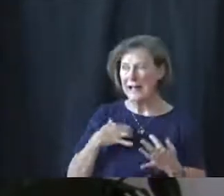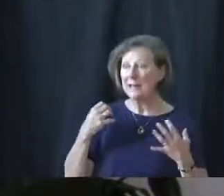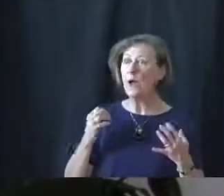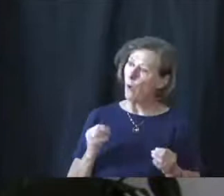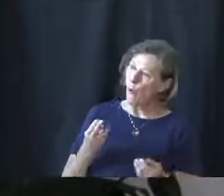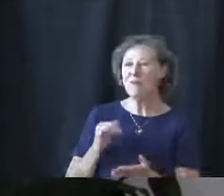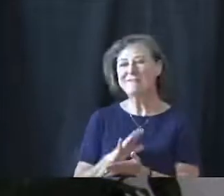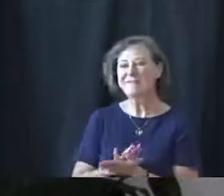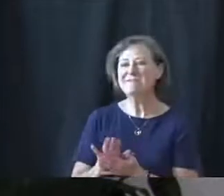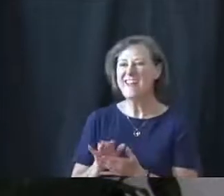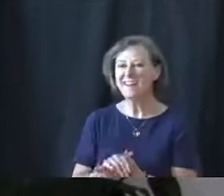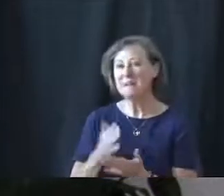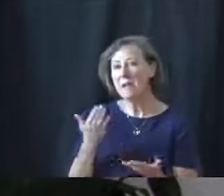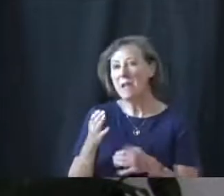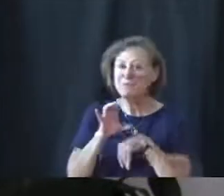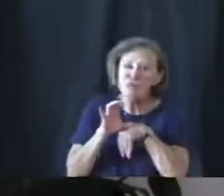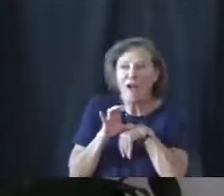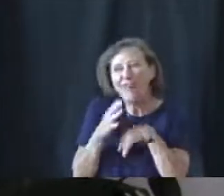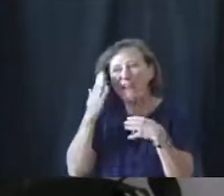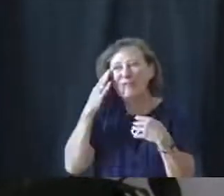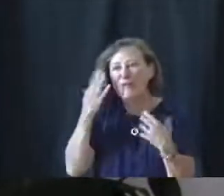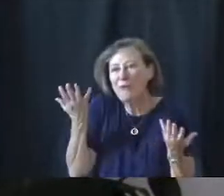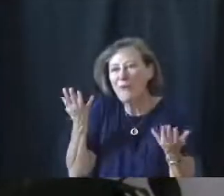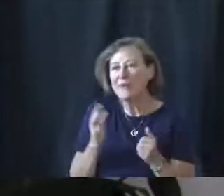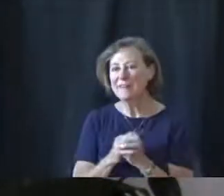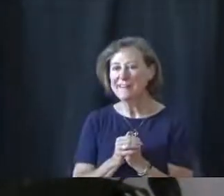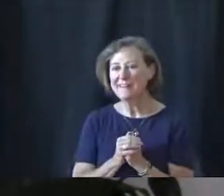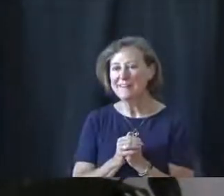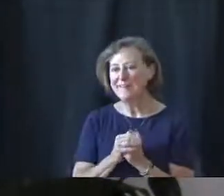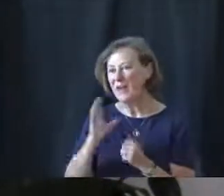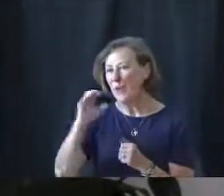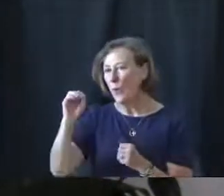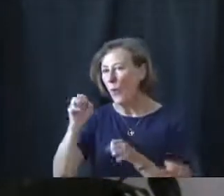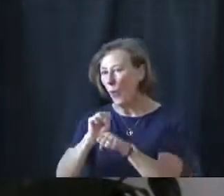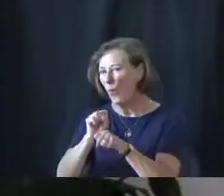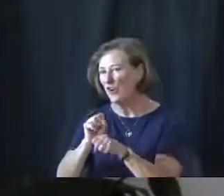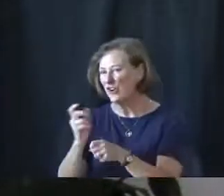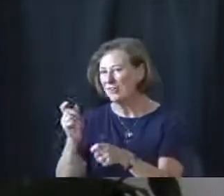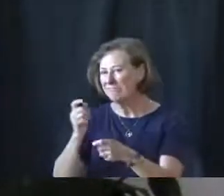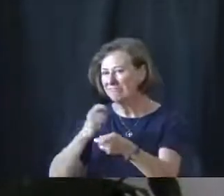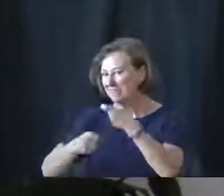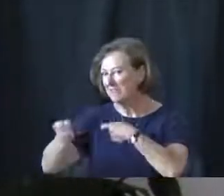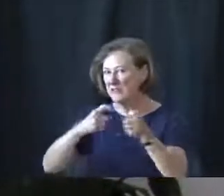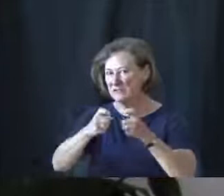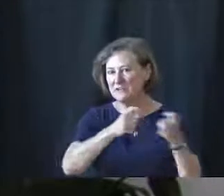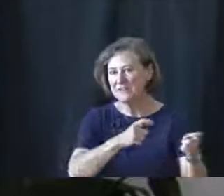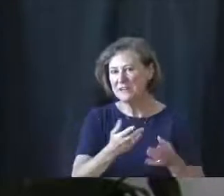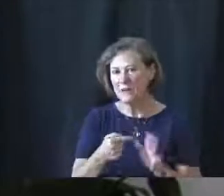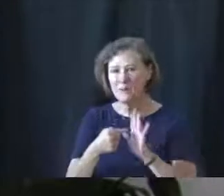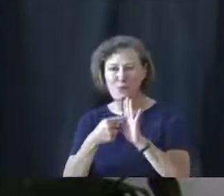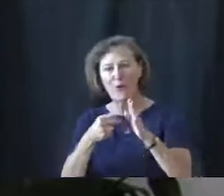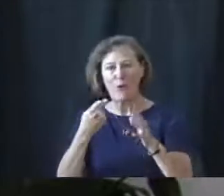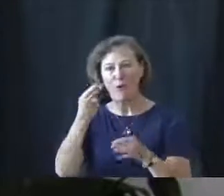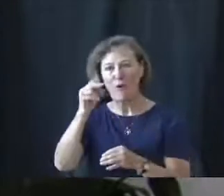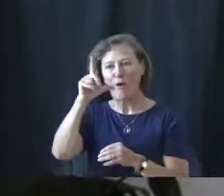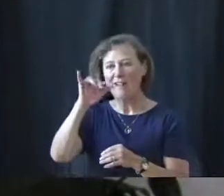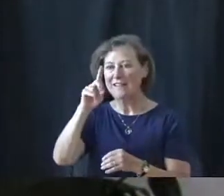that's nice. Probably some chocolate, you know, the type of thing that coworkers give to each other to kind of show the holiday